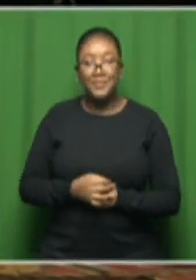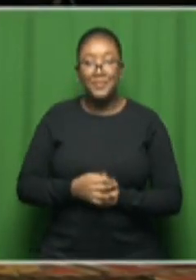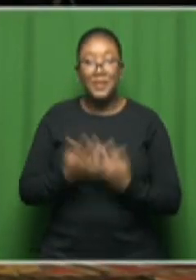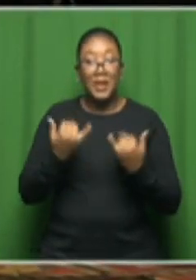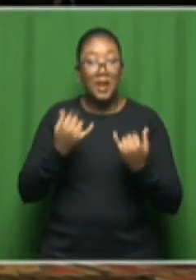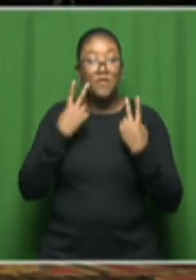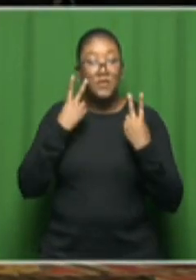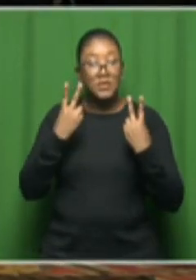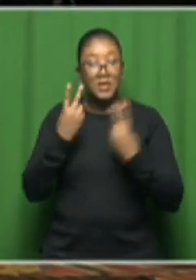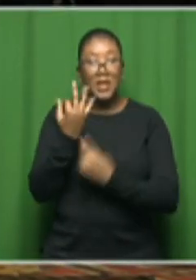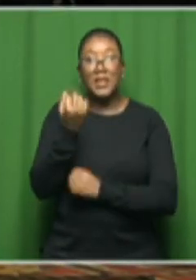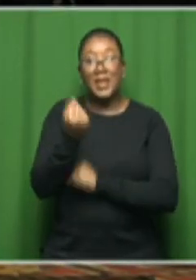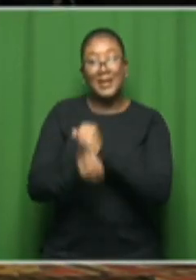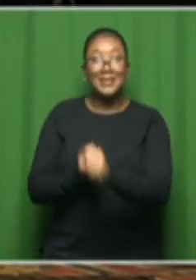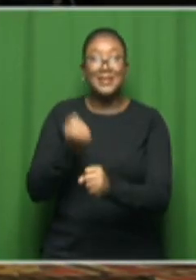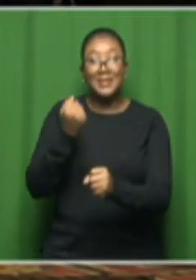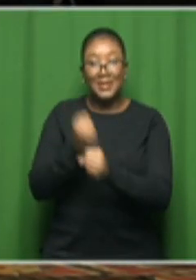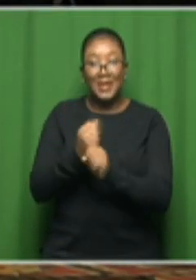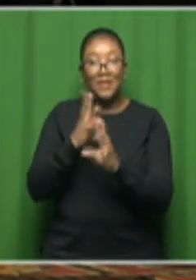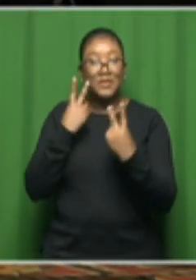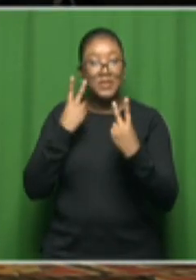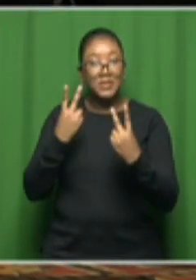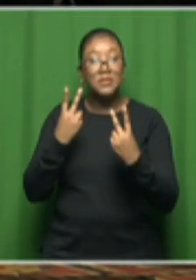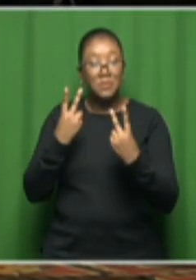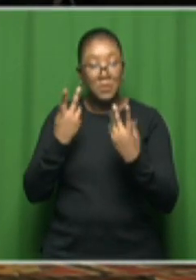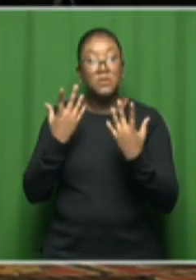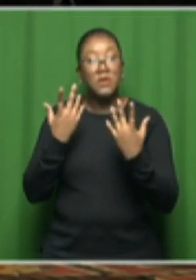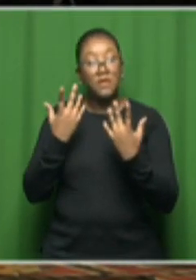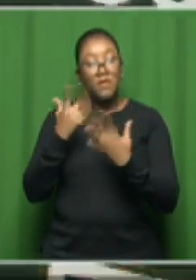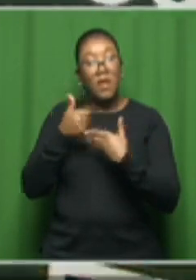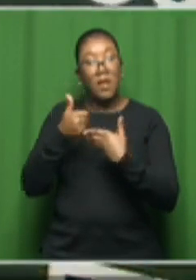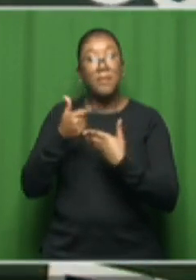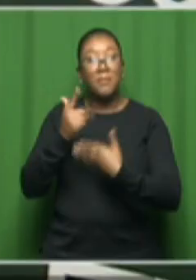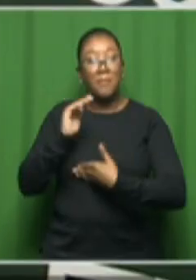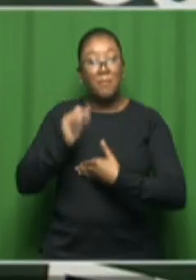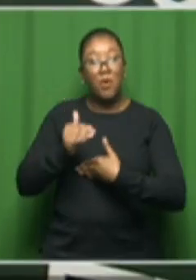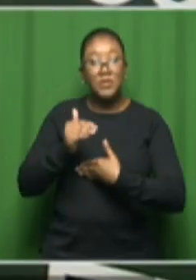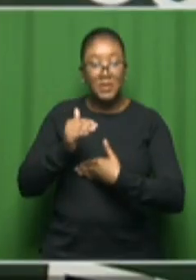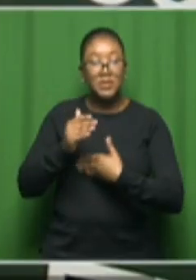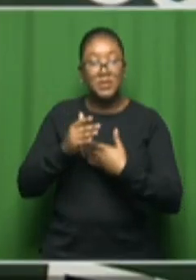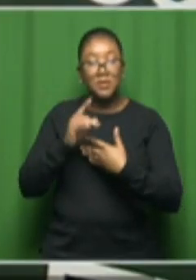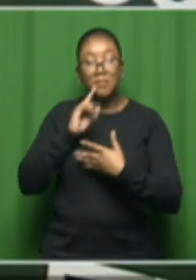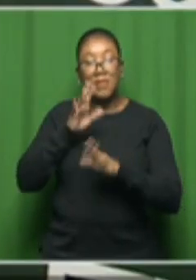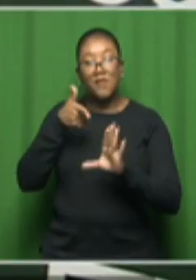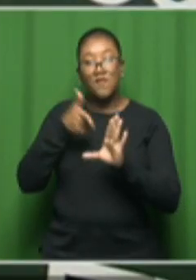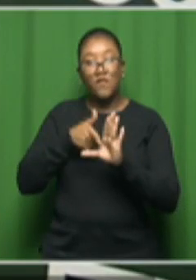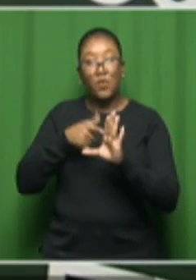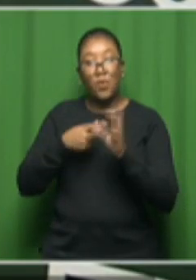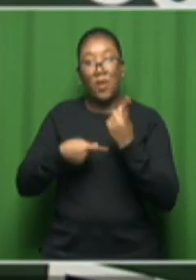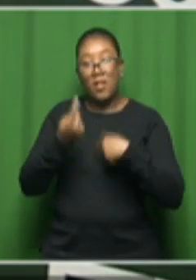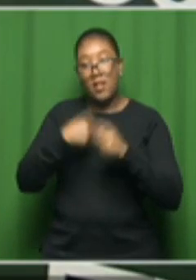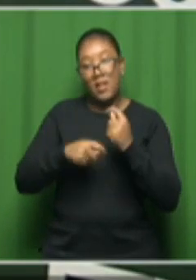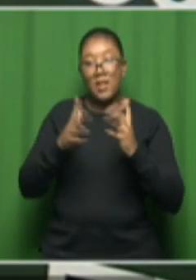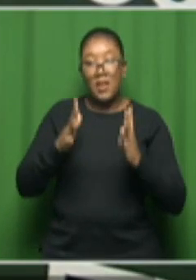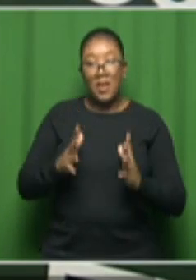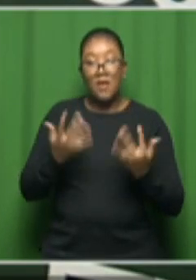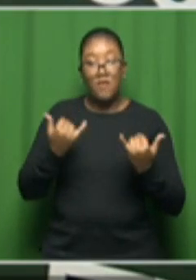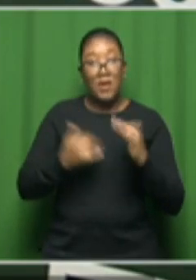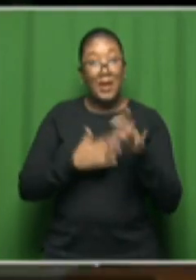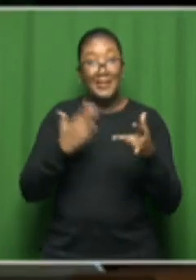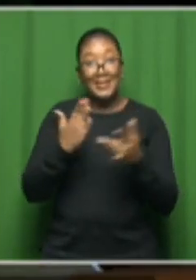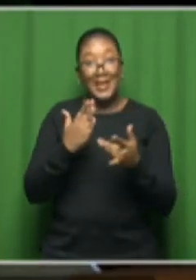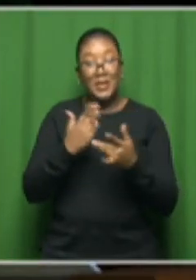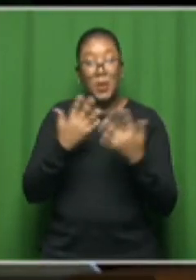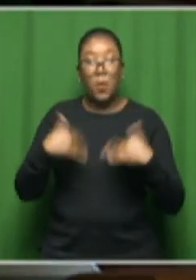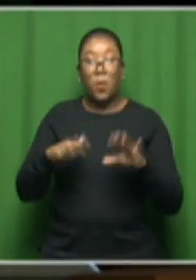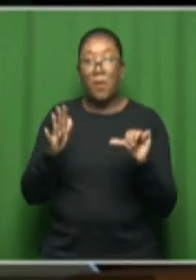years of executing its mandate and protecting the interests of fuel retailers. During this time, technology has played a big